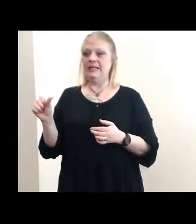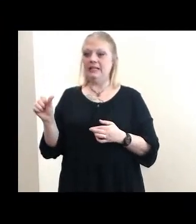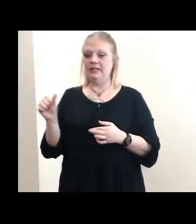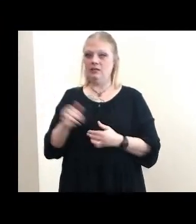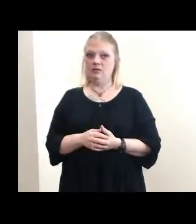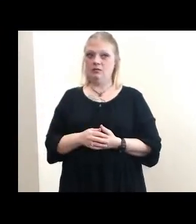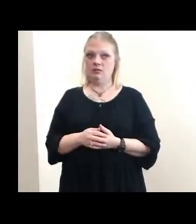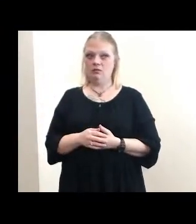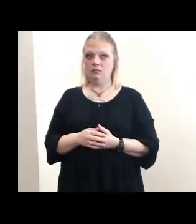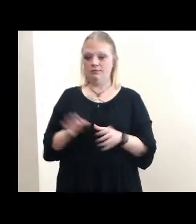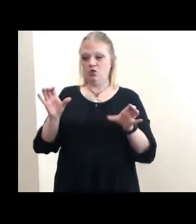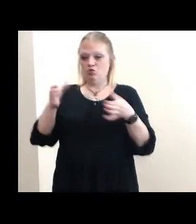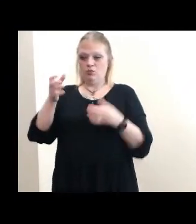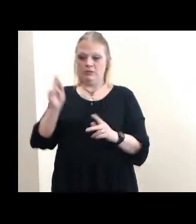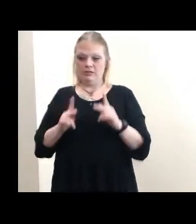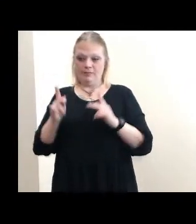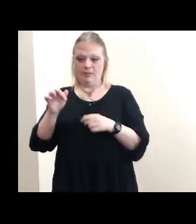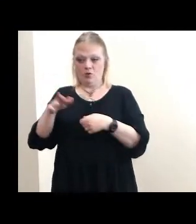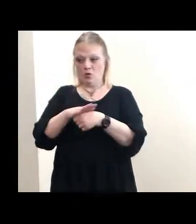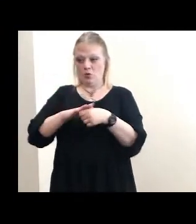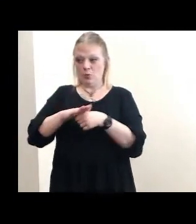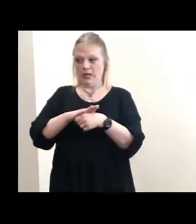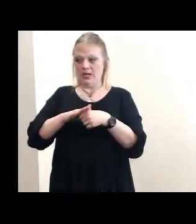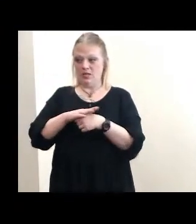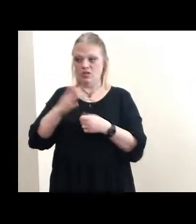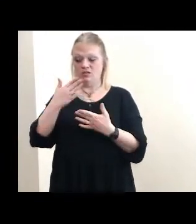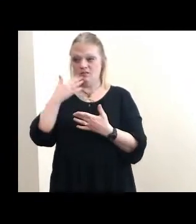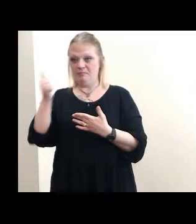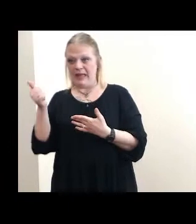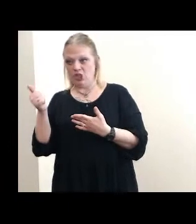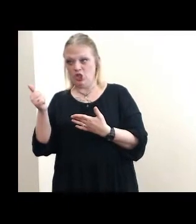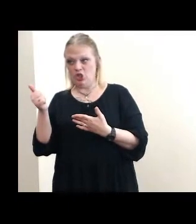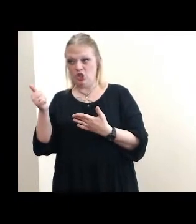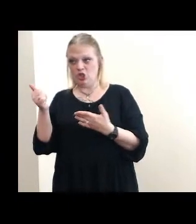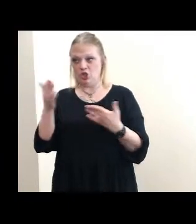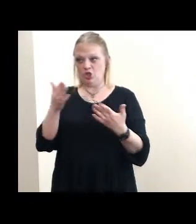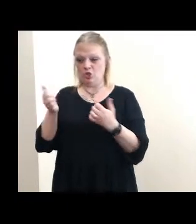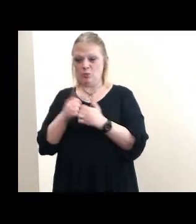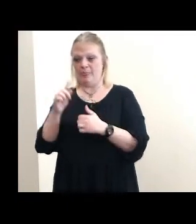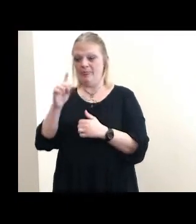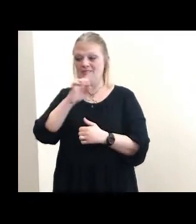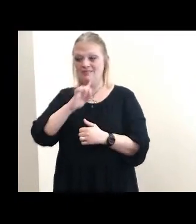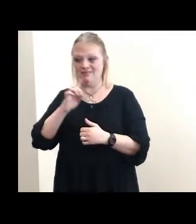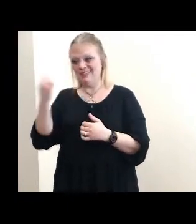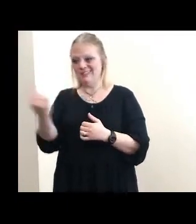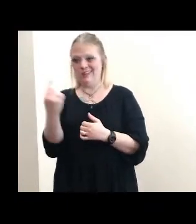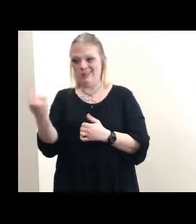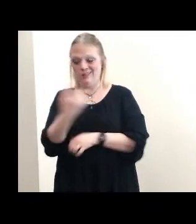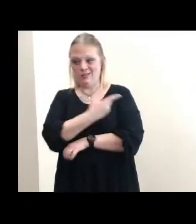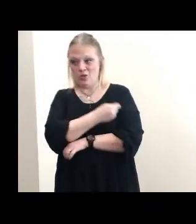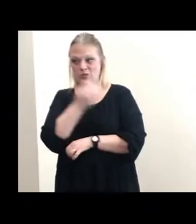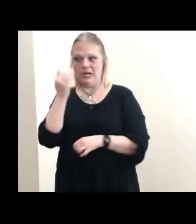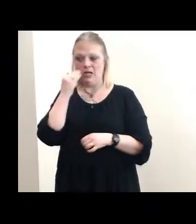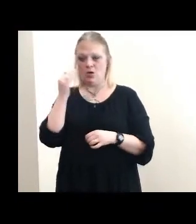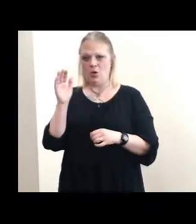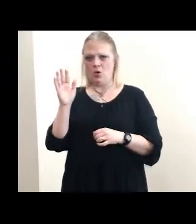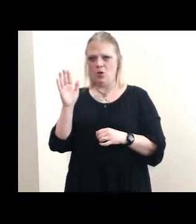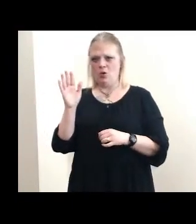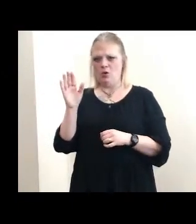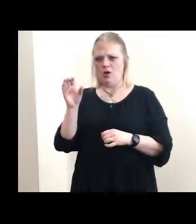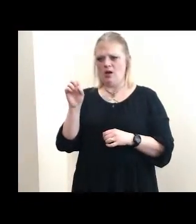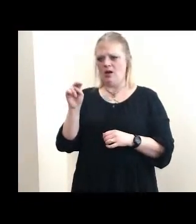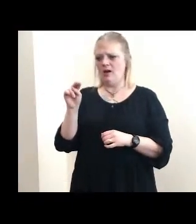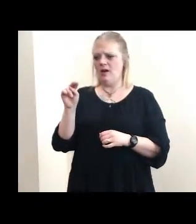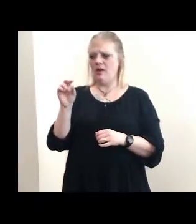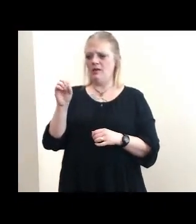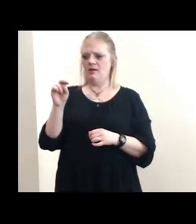groups of people or locations that are going to be better served by that single dose I know your counterpart in, I believe, Onondaga